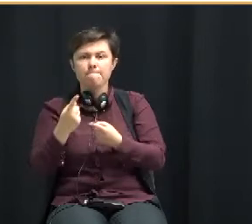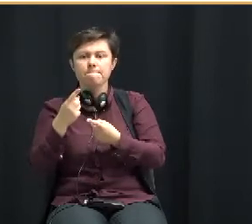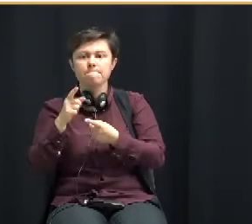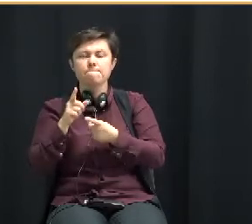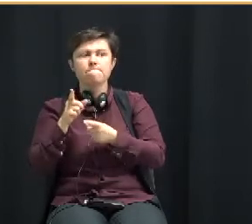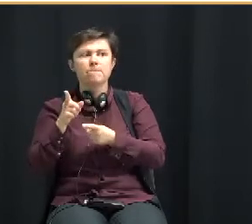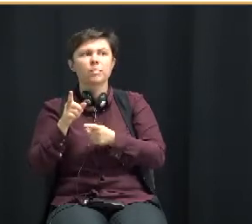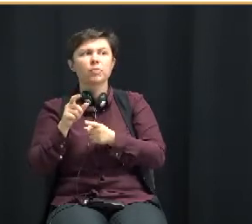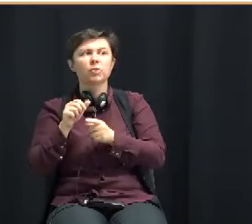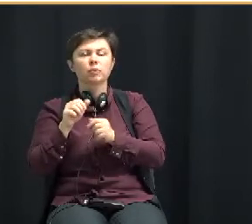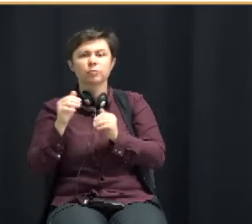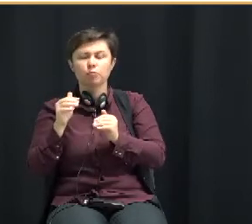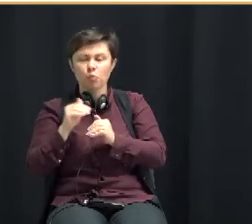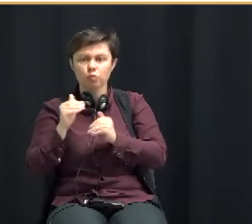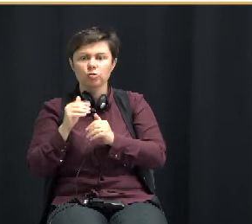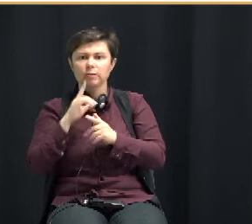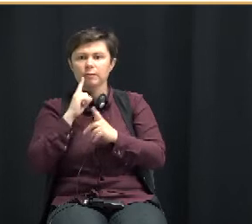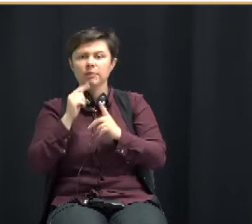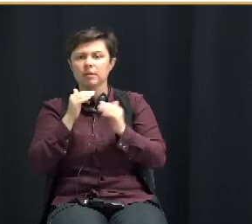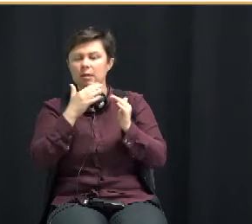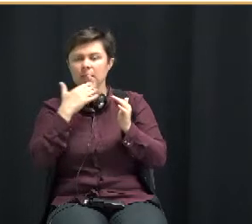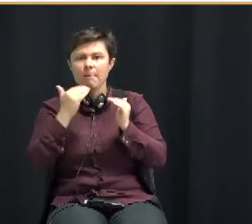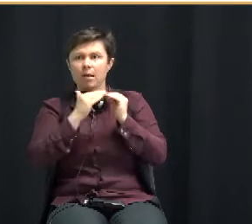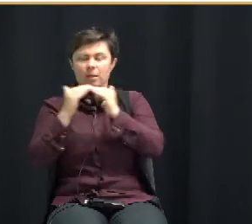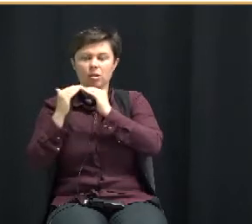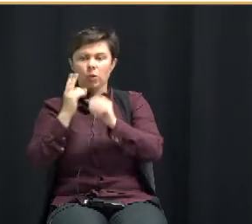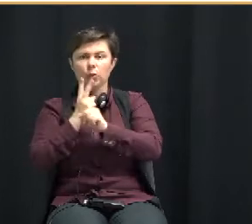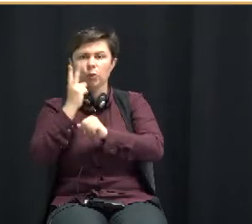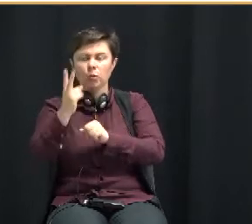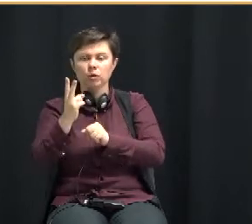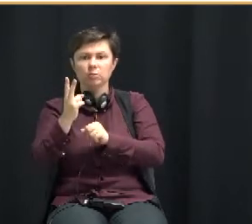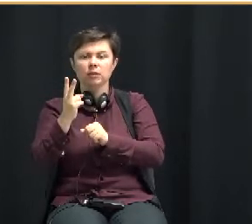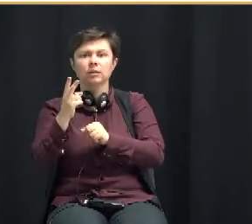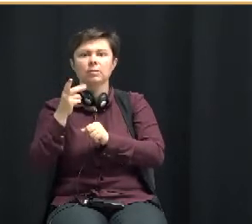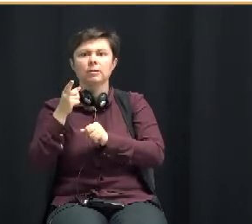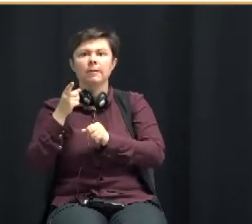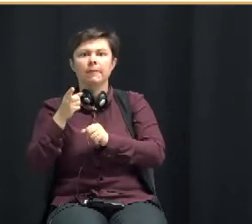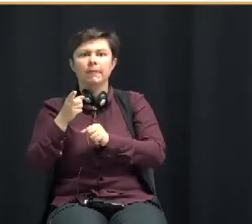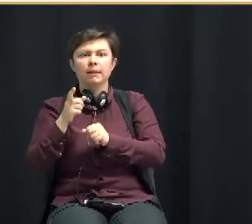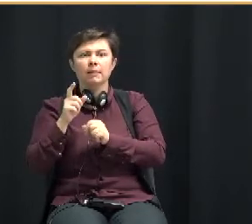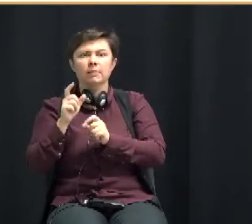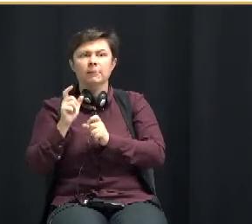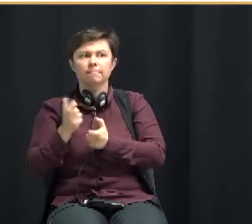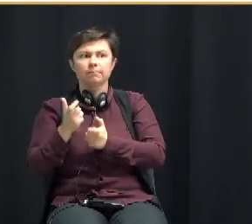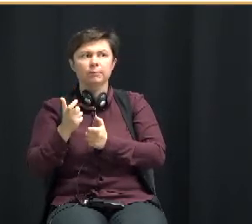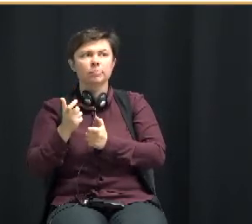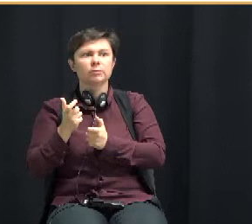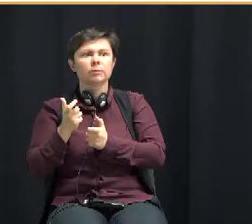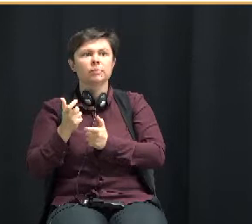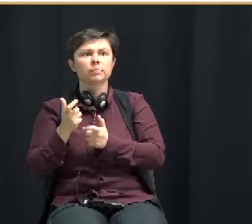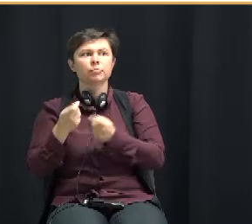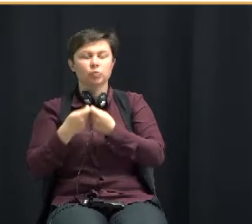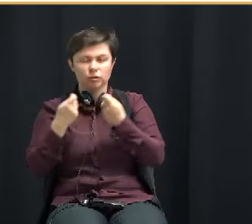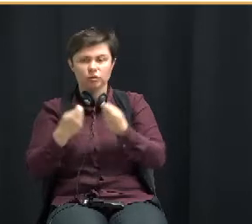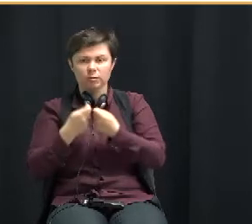them, which is also a challenge for them. And so there is a problem with standardization. And